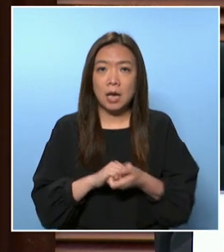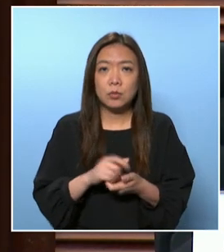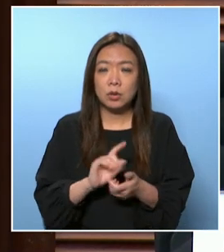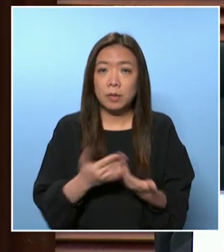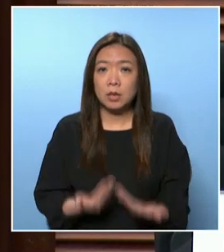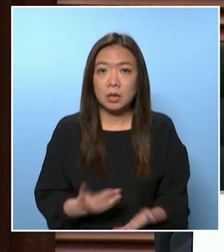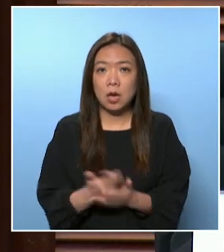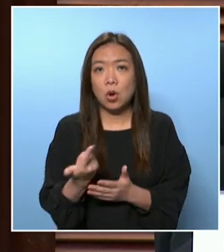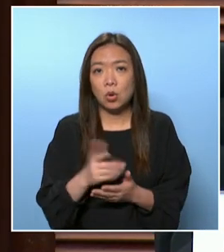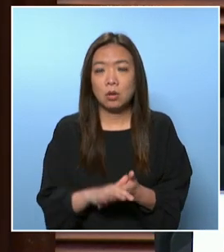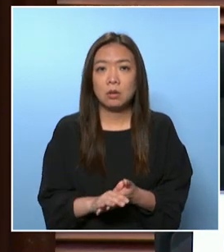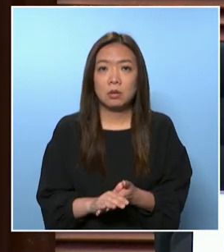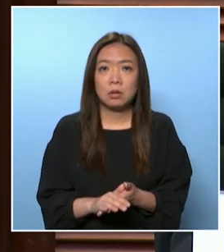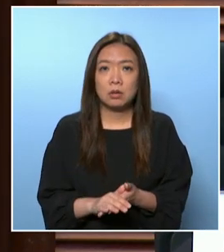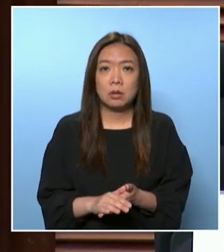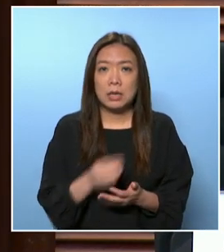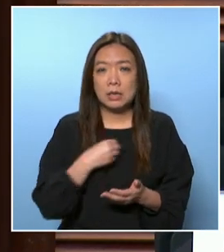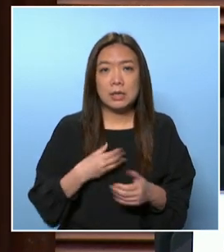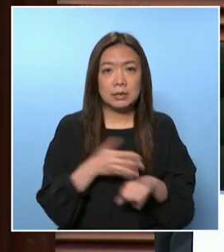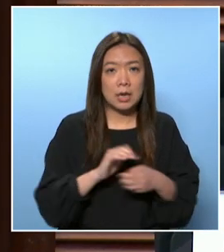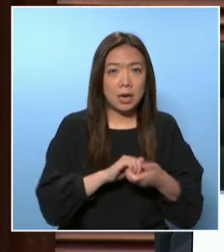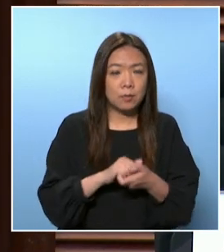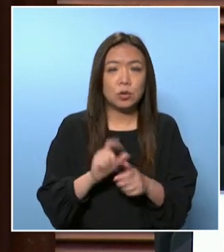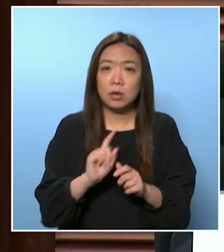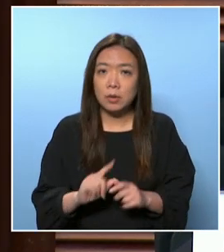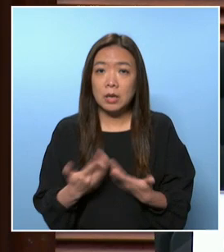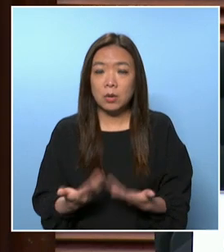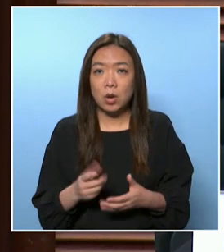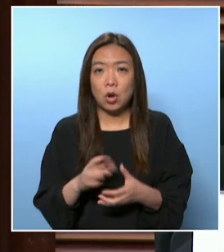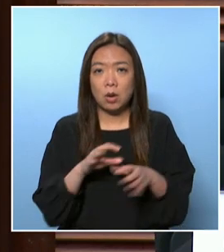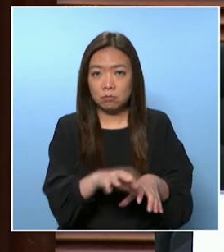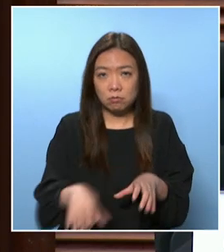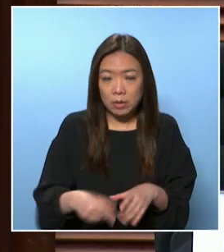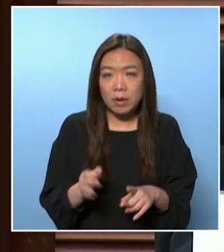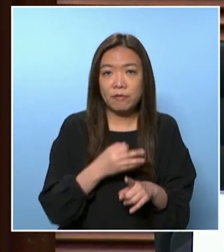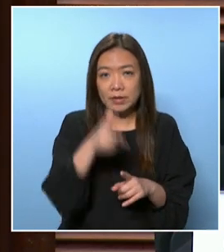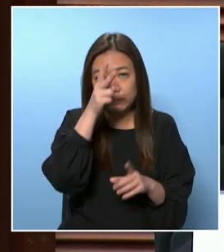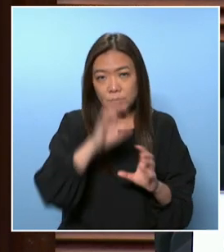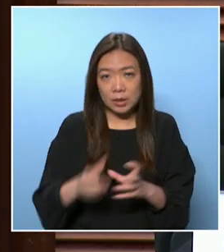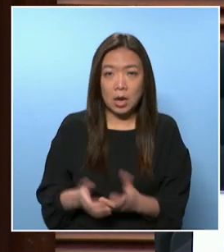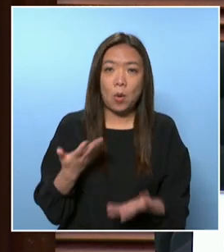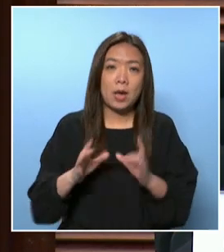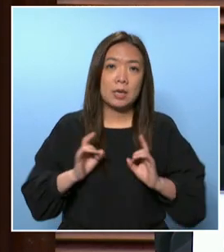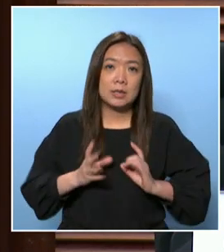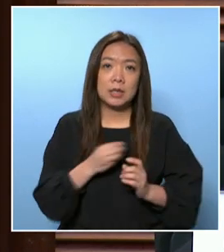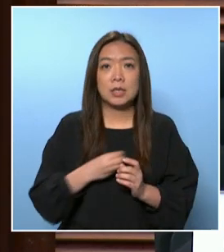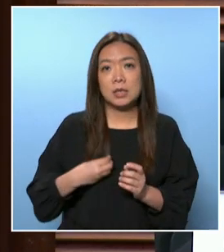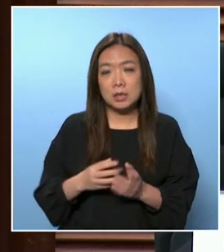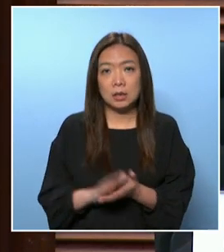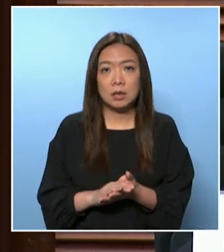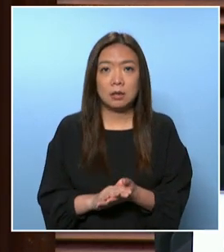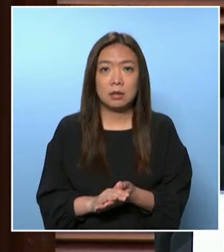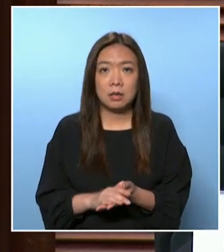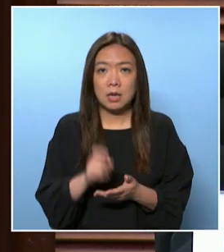And there are many districts where we have the NGOs and